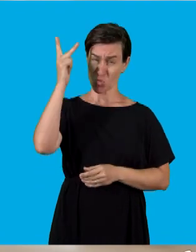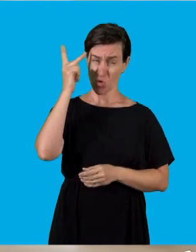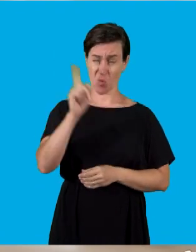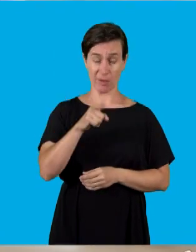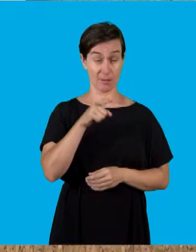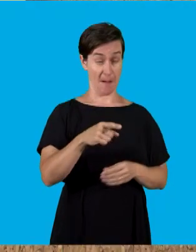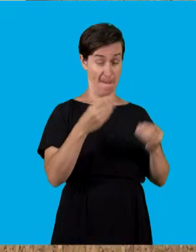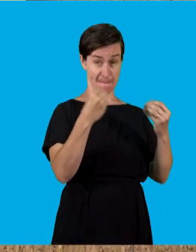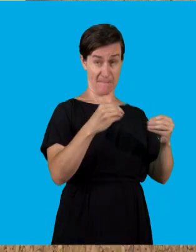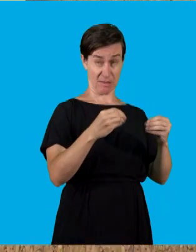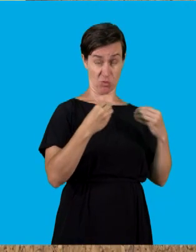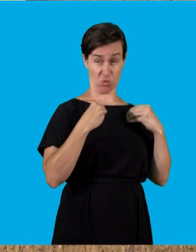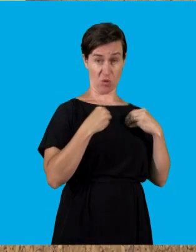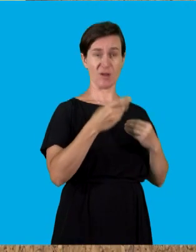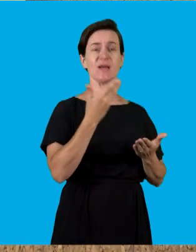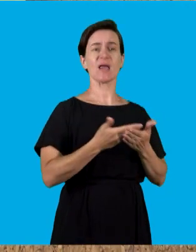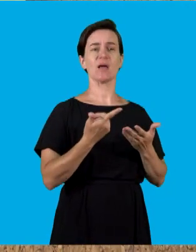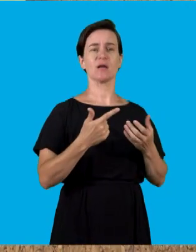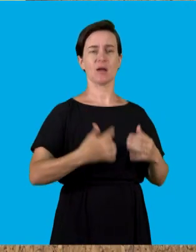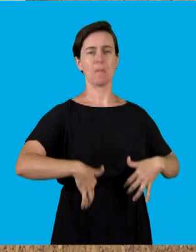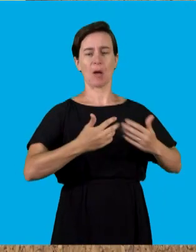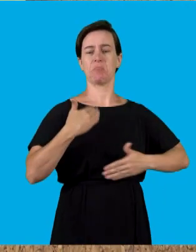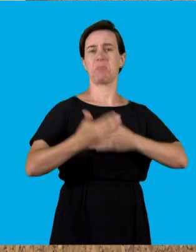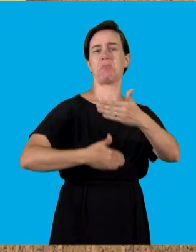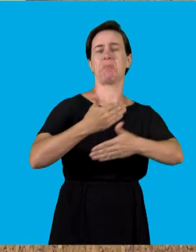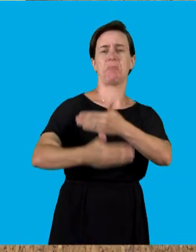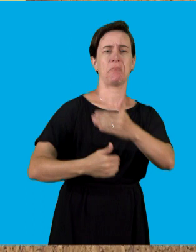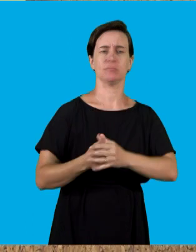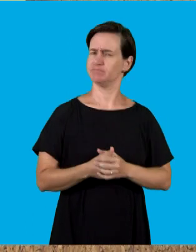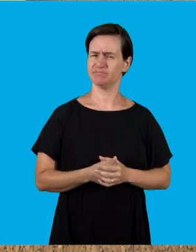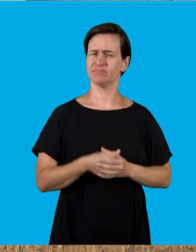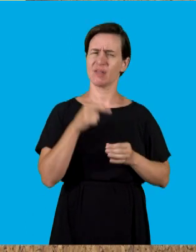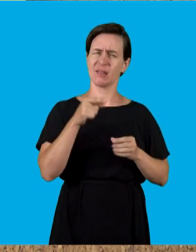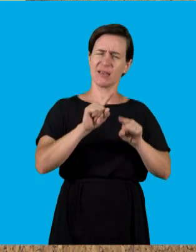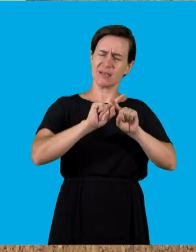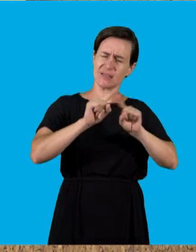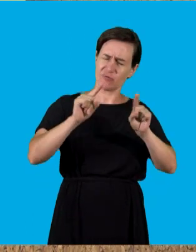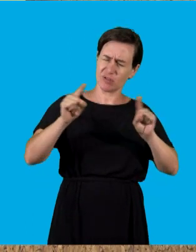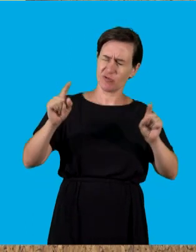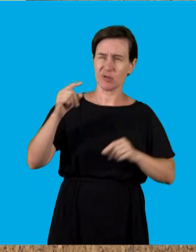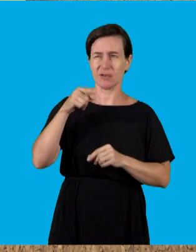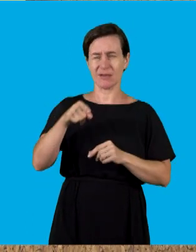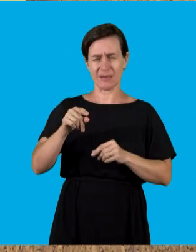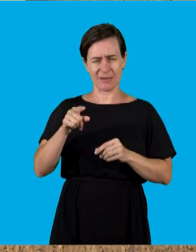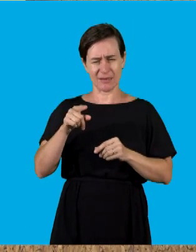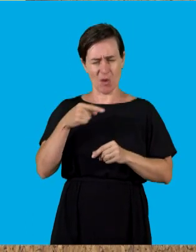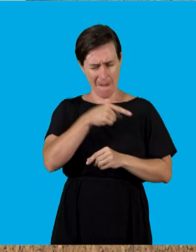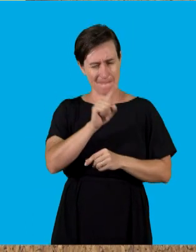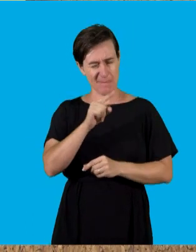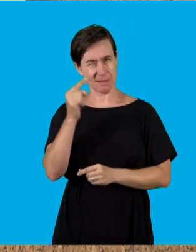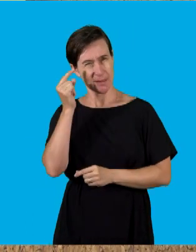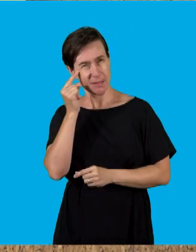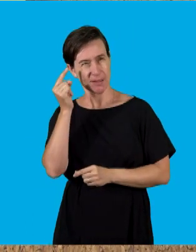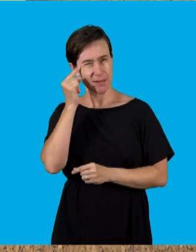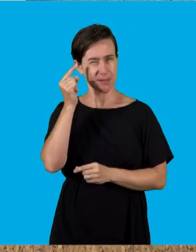Did you know that an entrepreneur cannot just start operating a business enterprise? There are various factors that one needs to